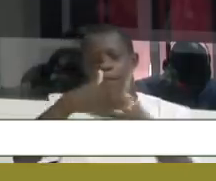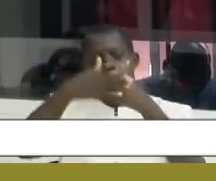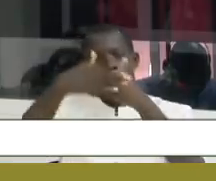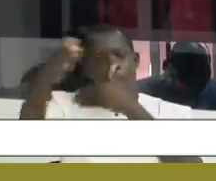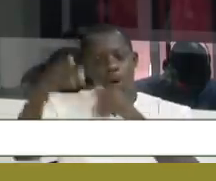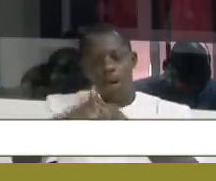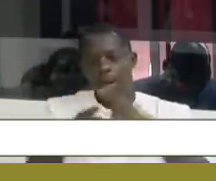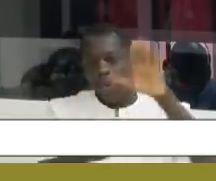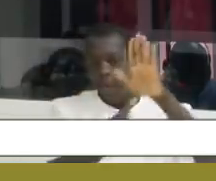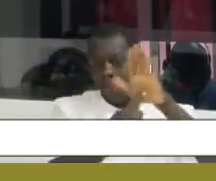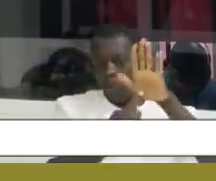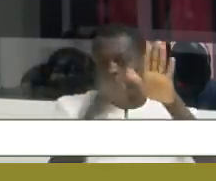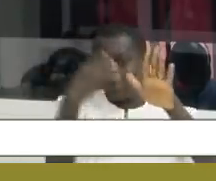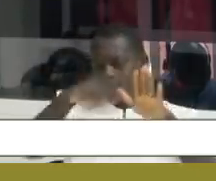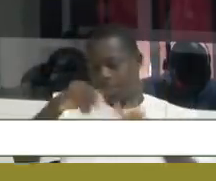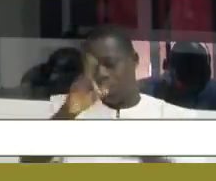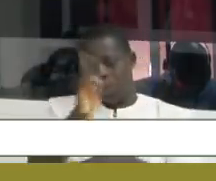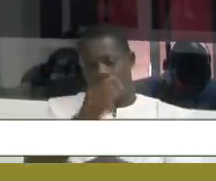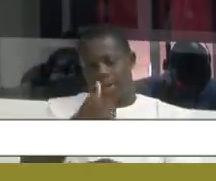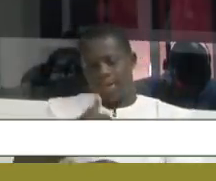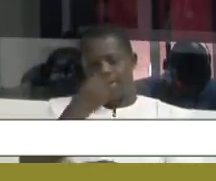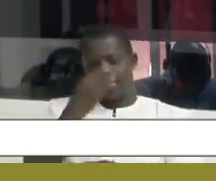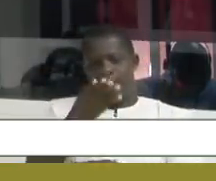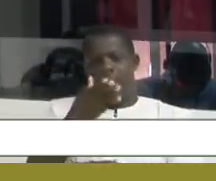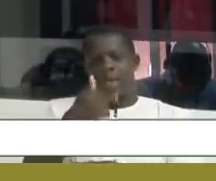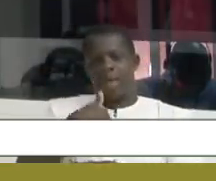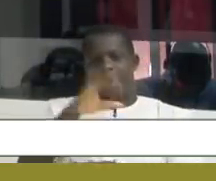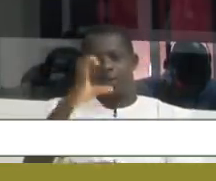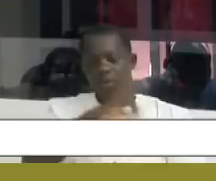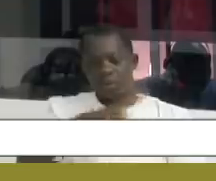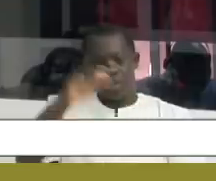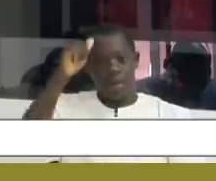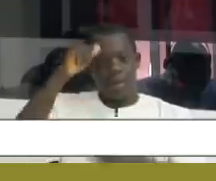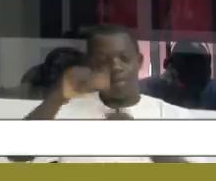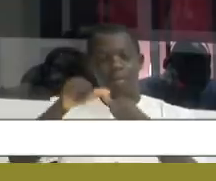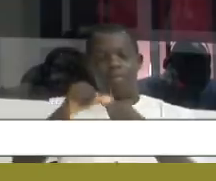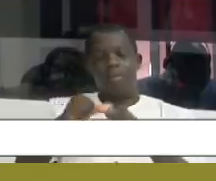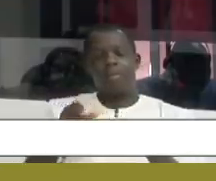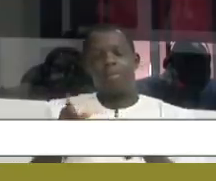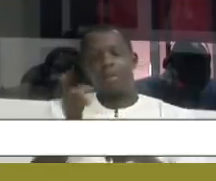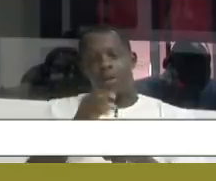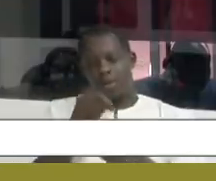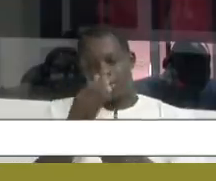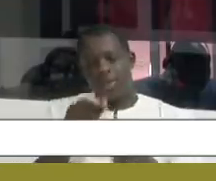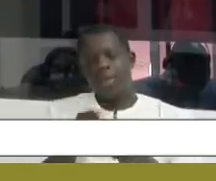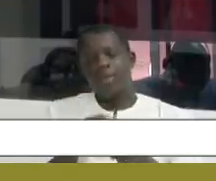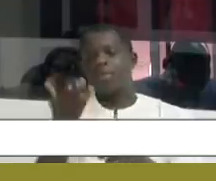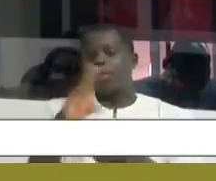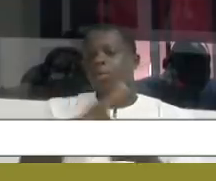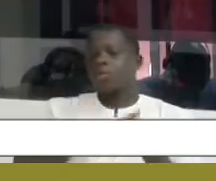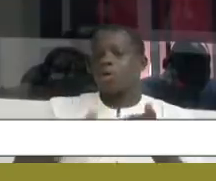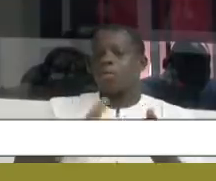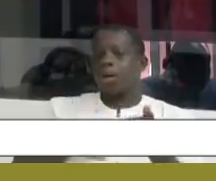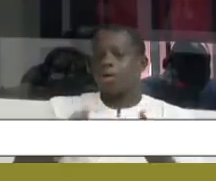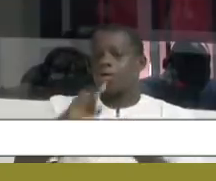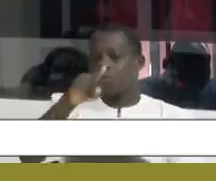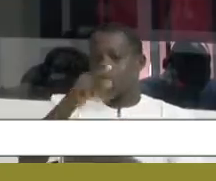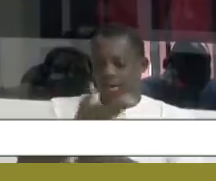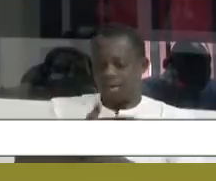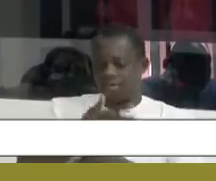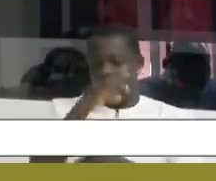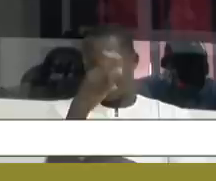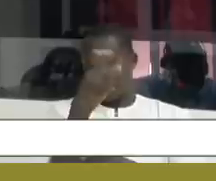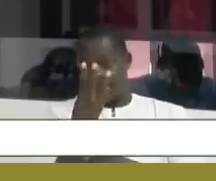I said? I can only tell you what I know. But isn't that only natural, Mr. Singhateh? Sir, you have three